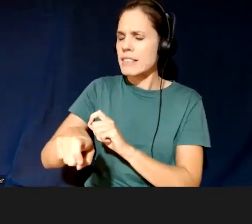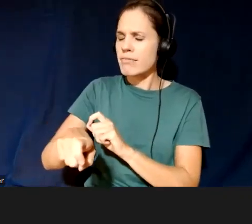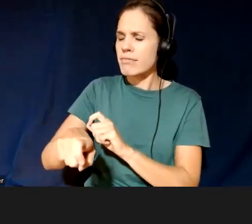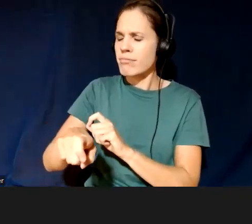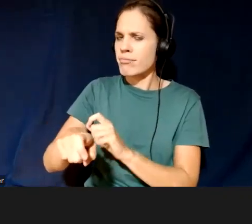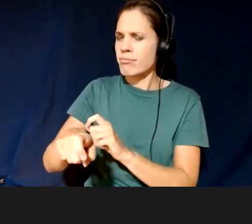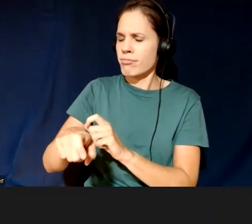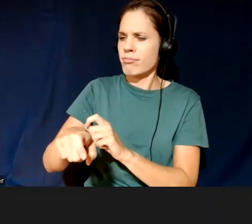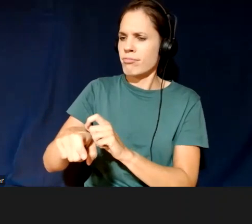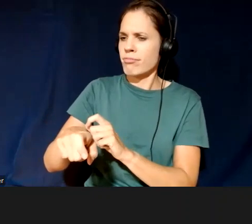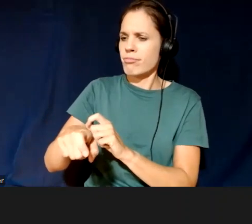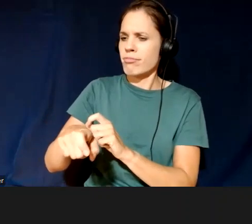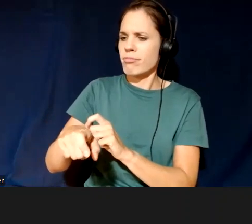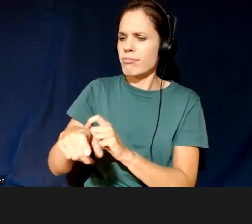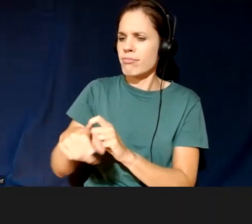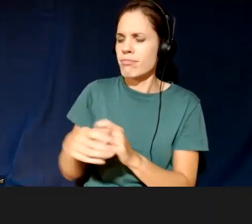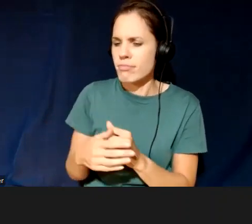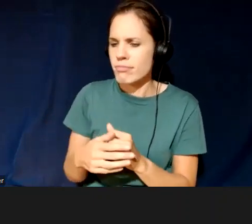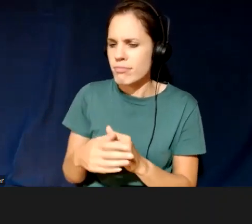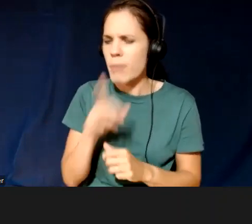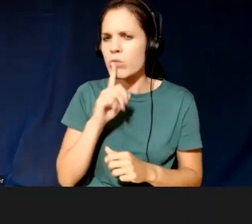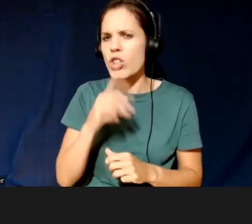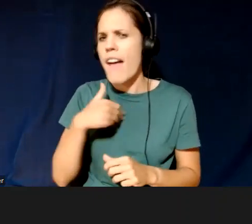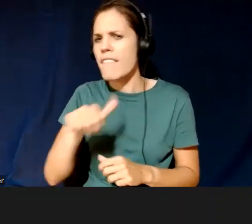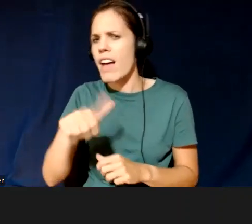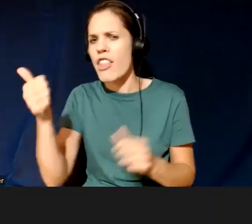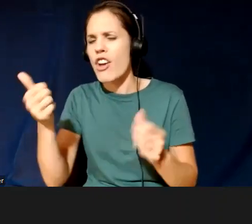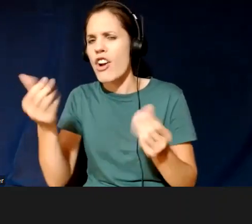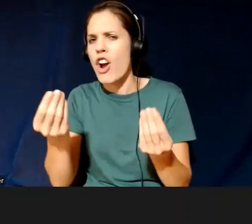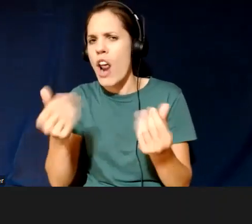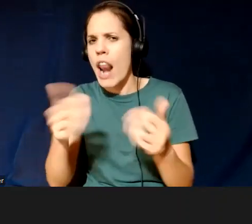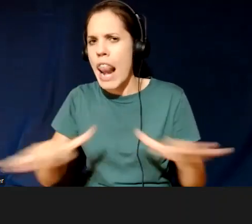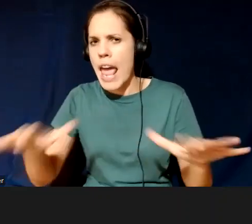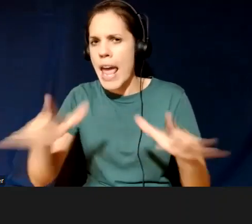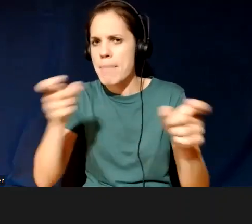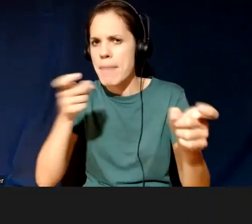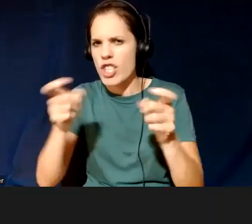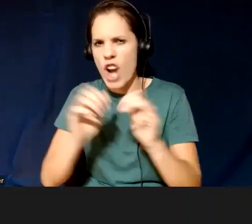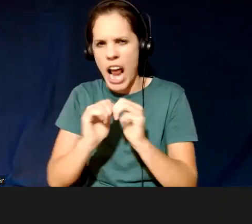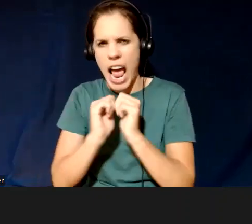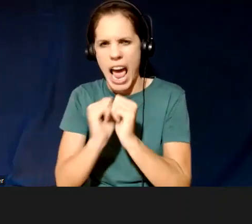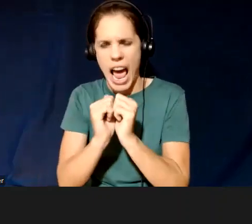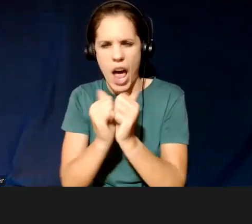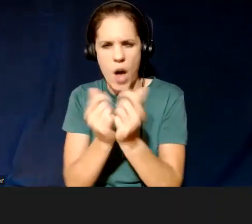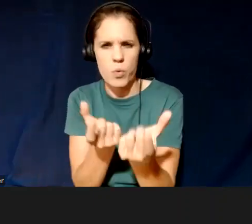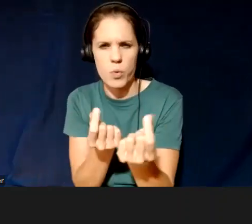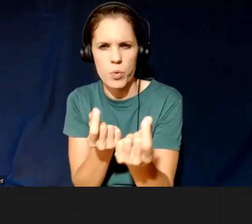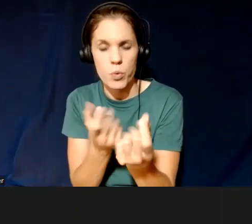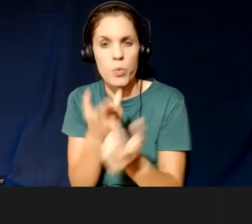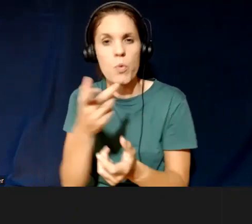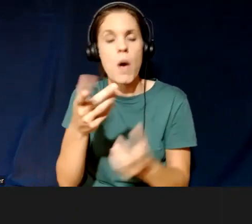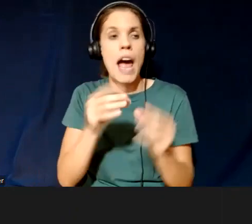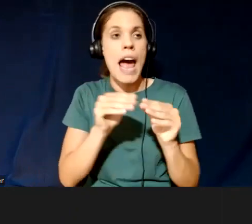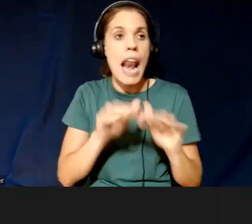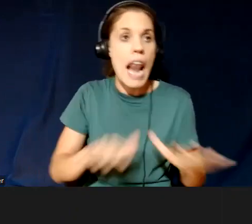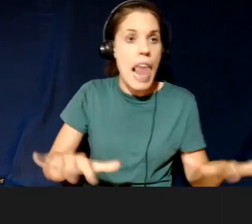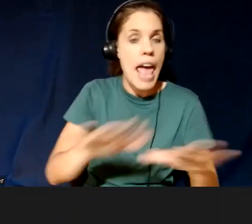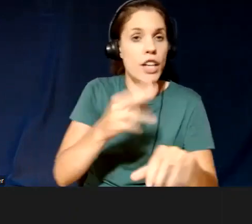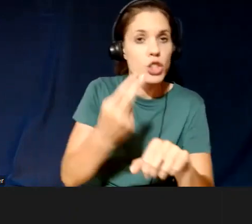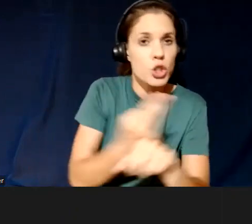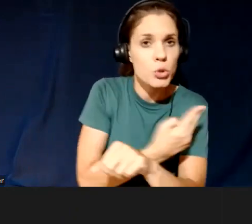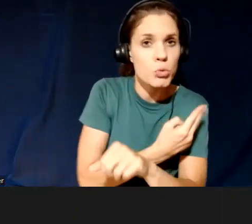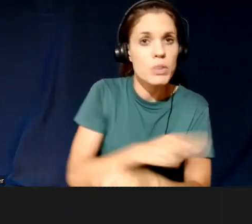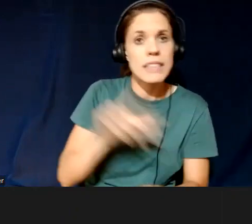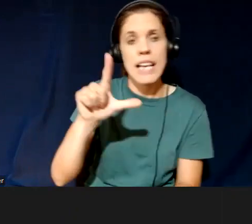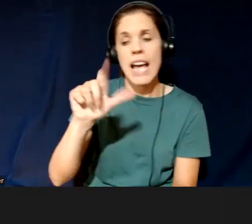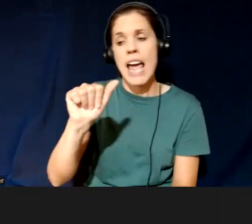there are other land managers. How do you untangle landscape, land and land use change from